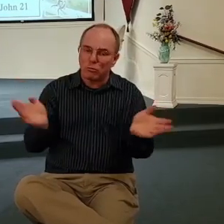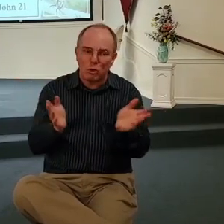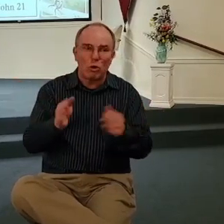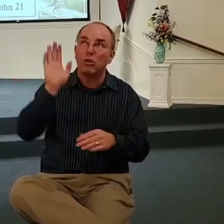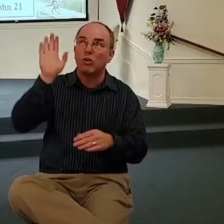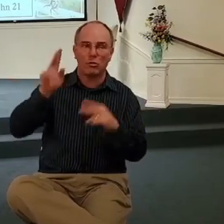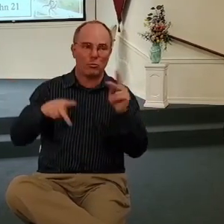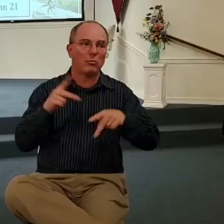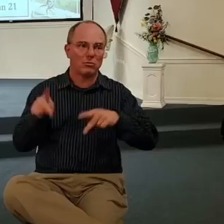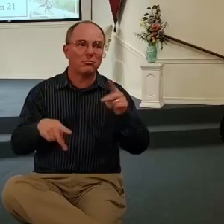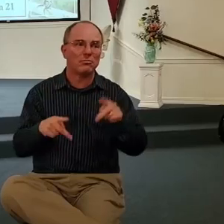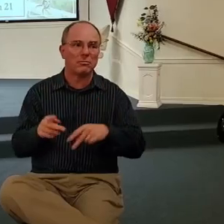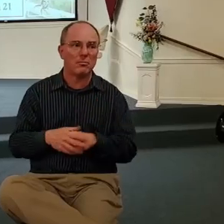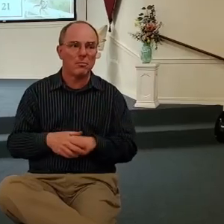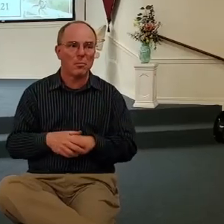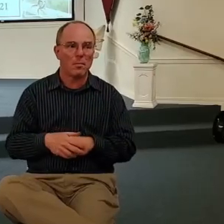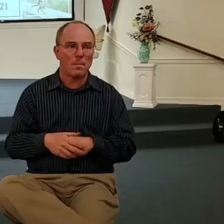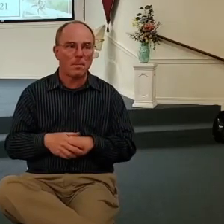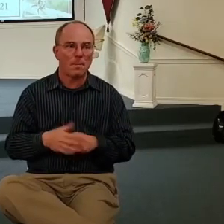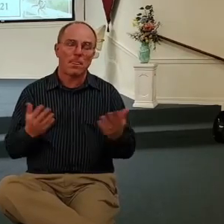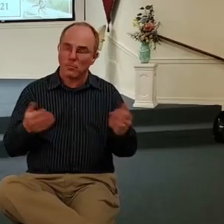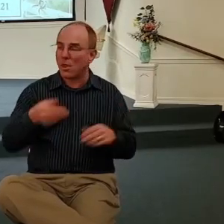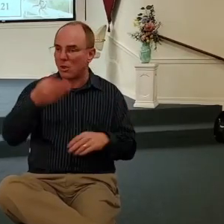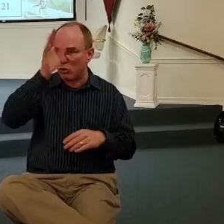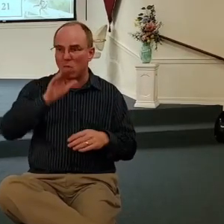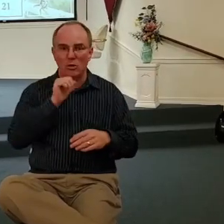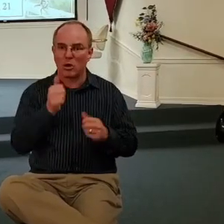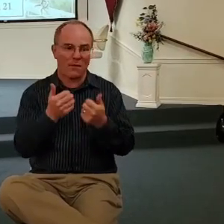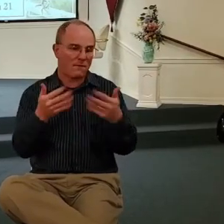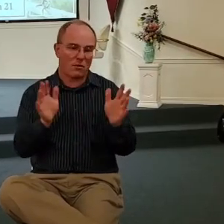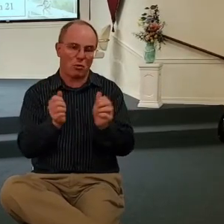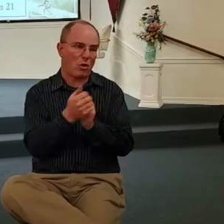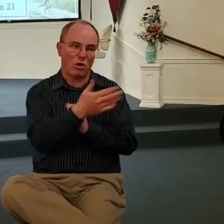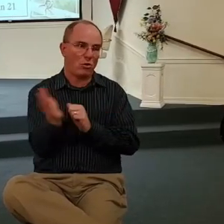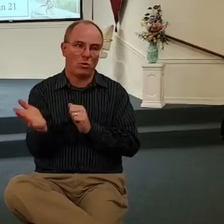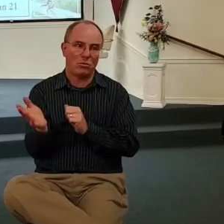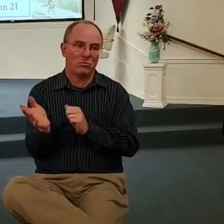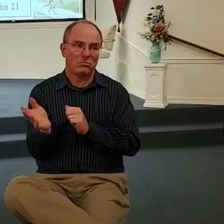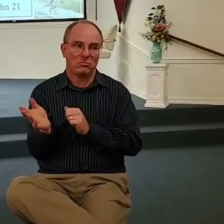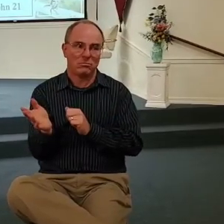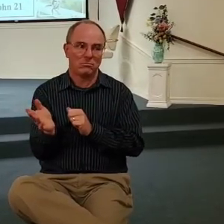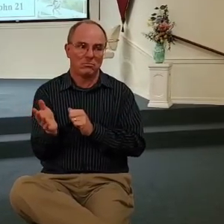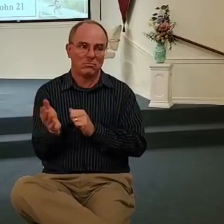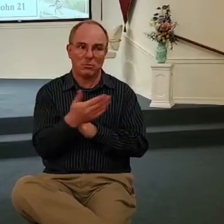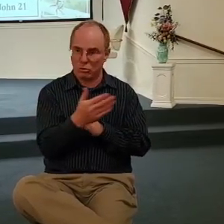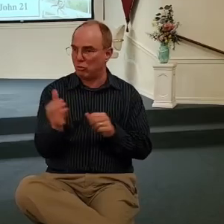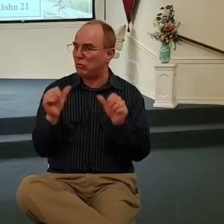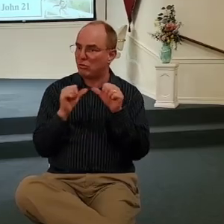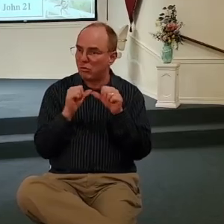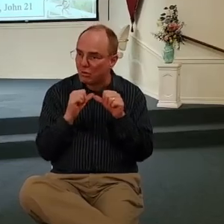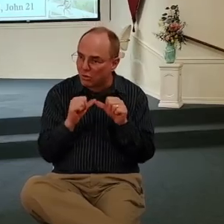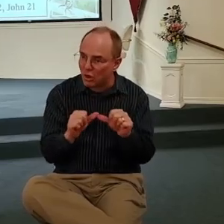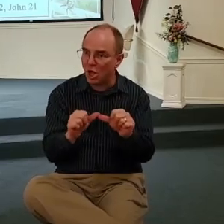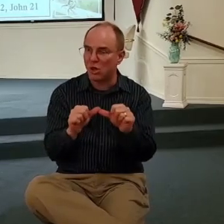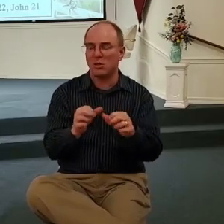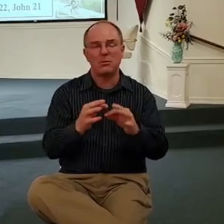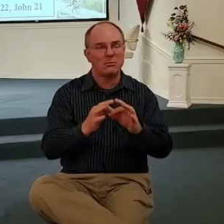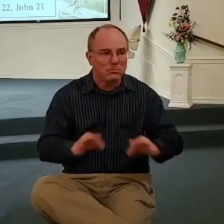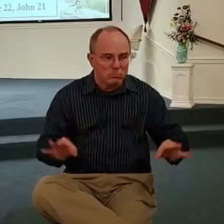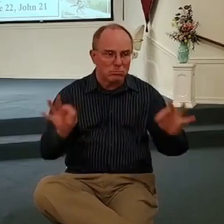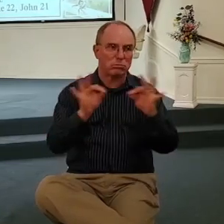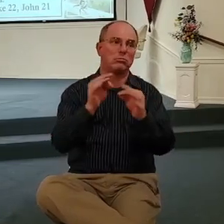In any case, God is not done with you. You are still a vital